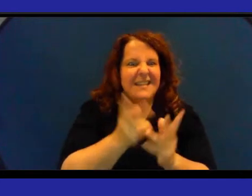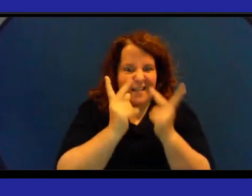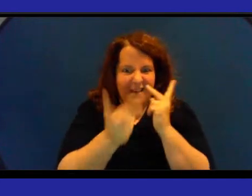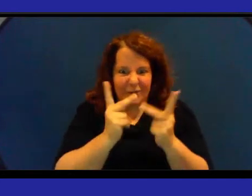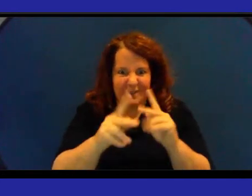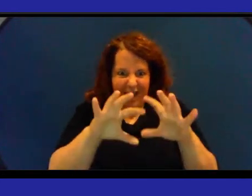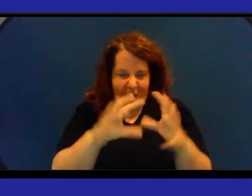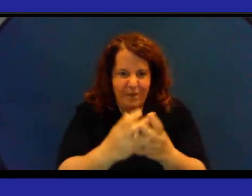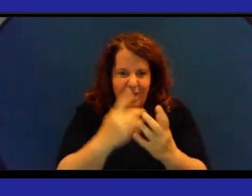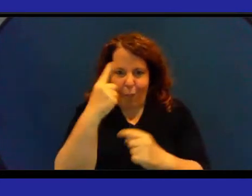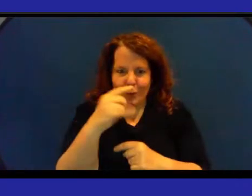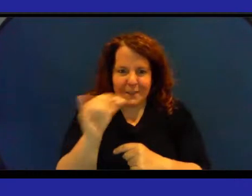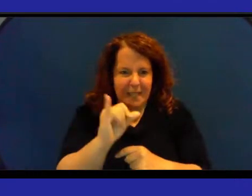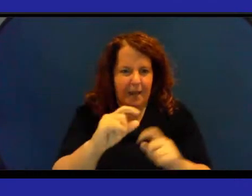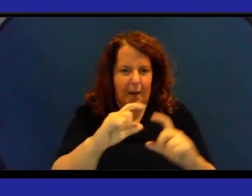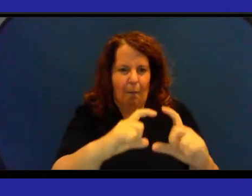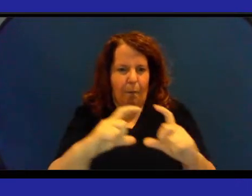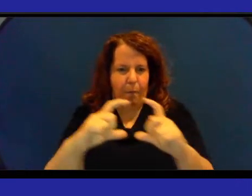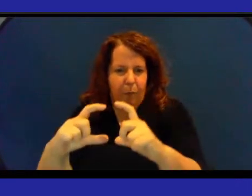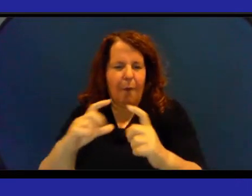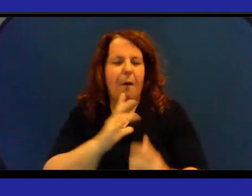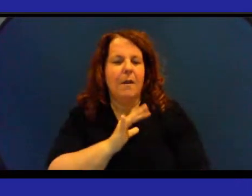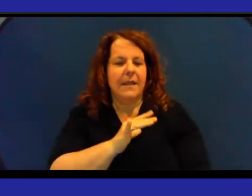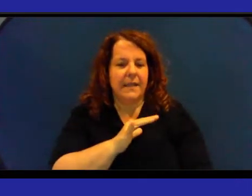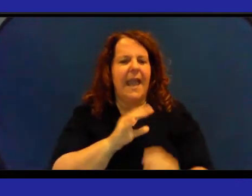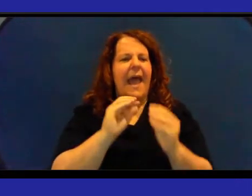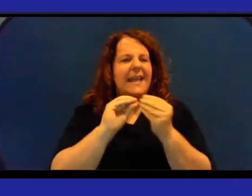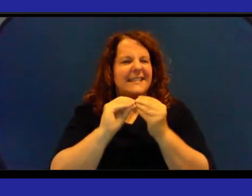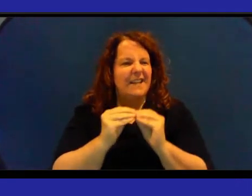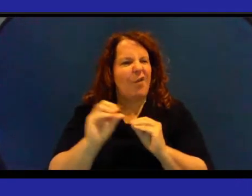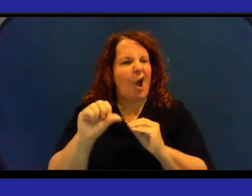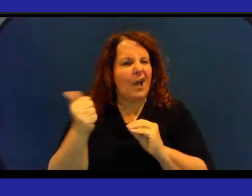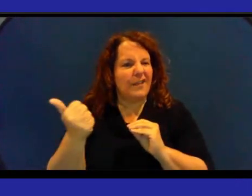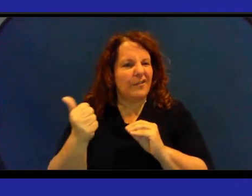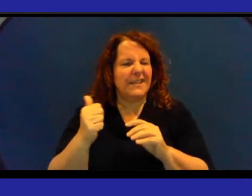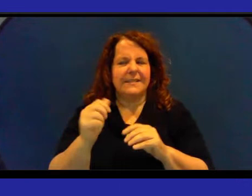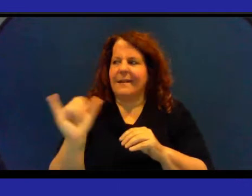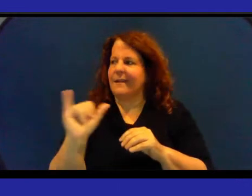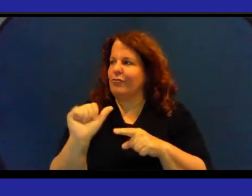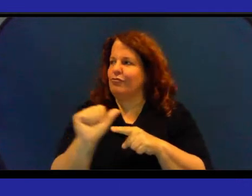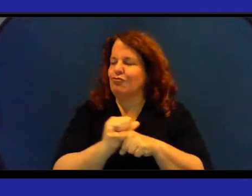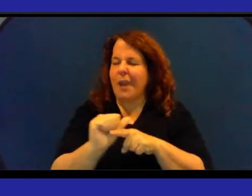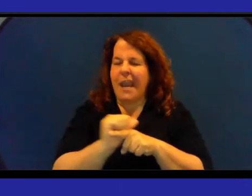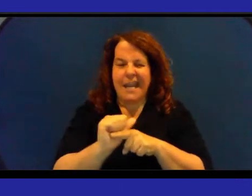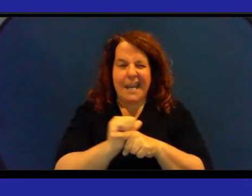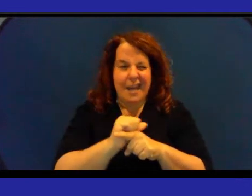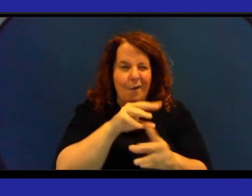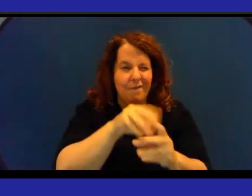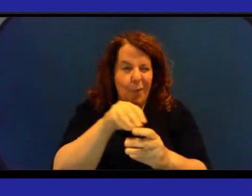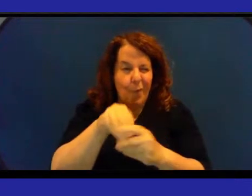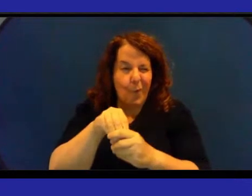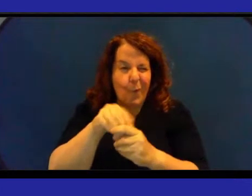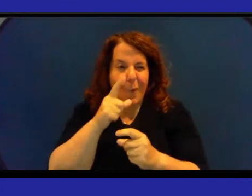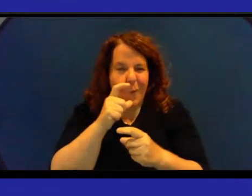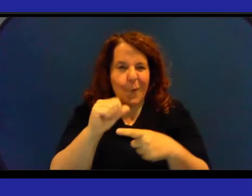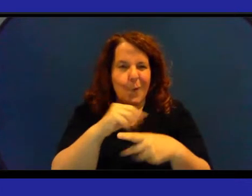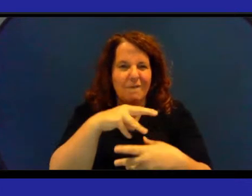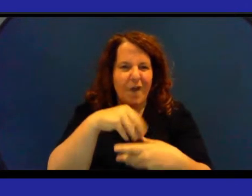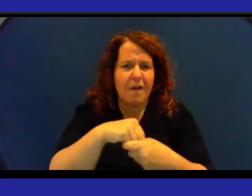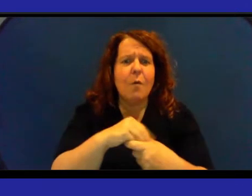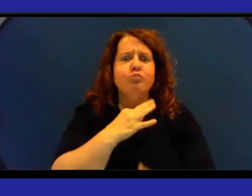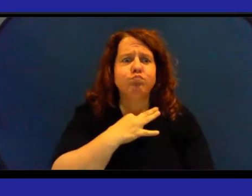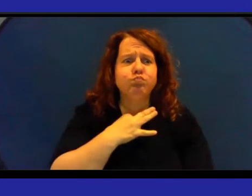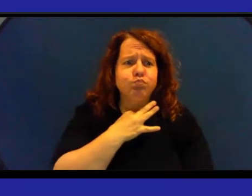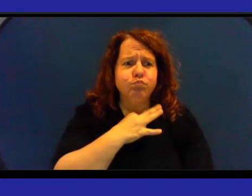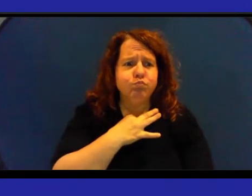like. You also provide statistics on other things, for example, the training on who participates in the training. Would it be possible to